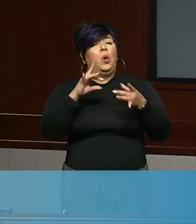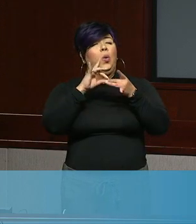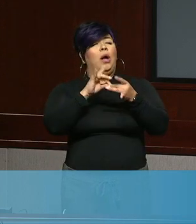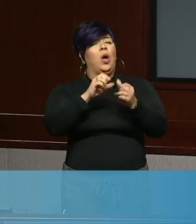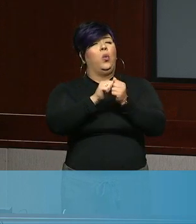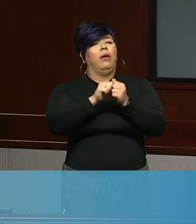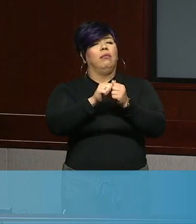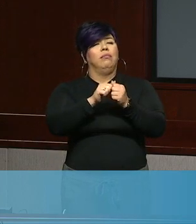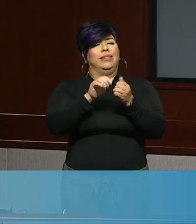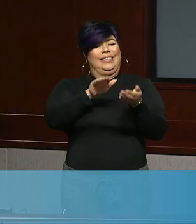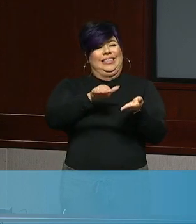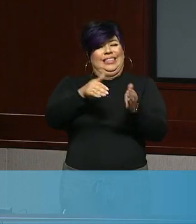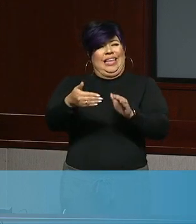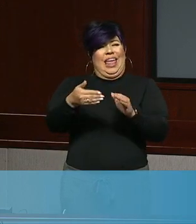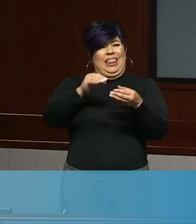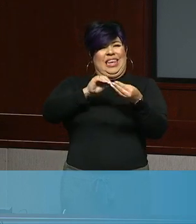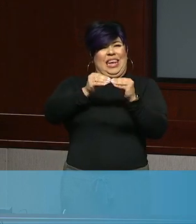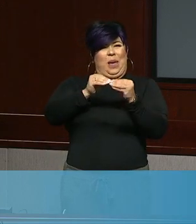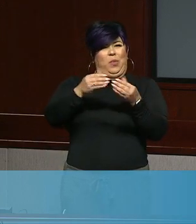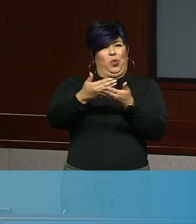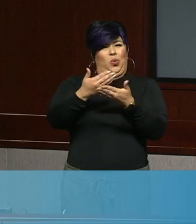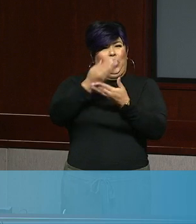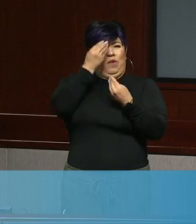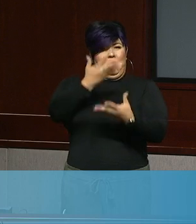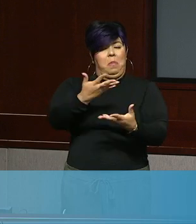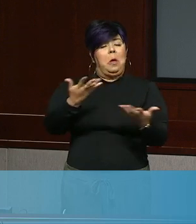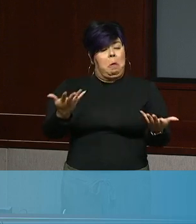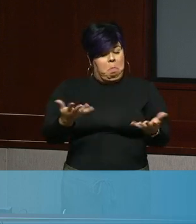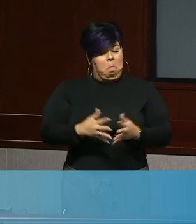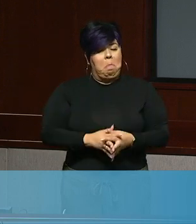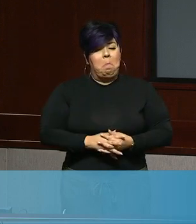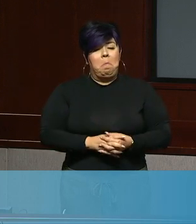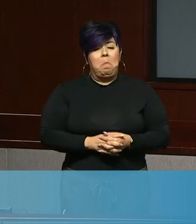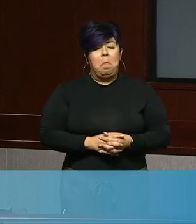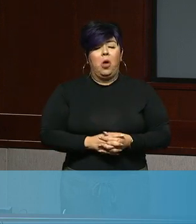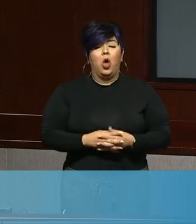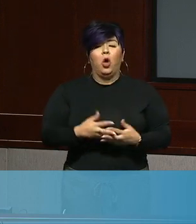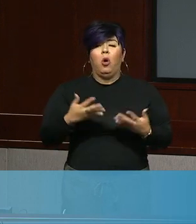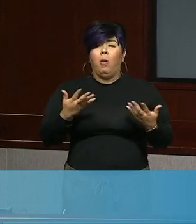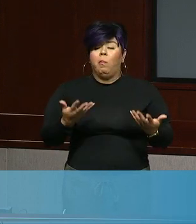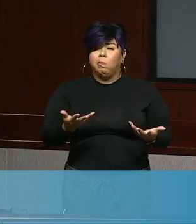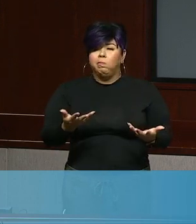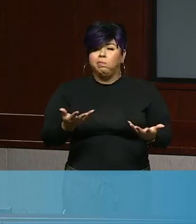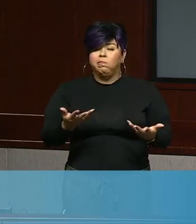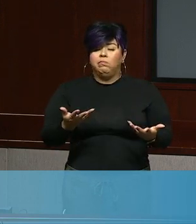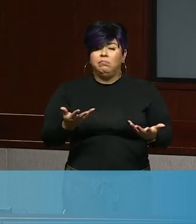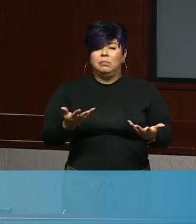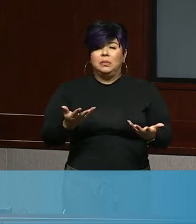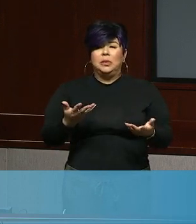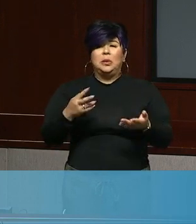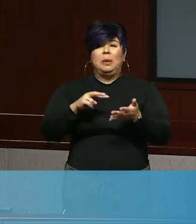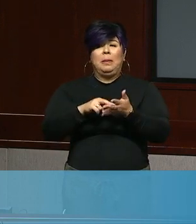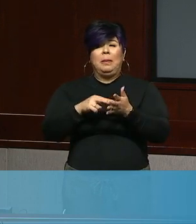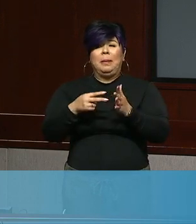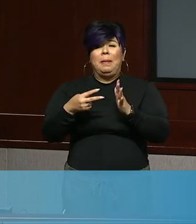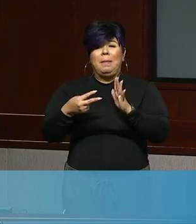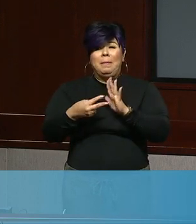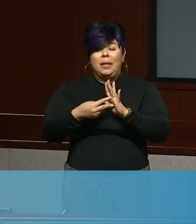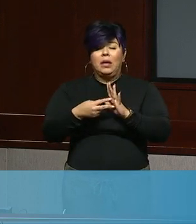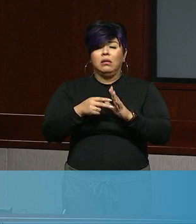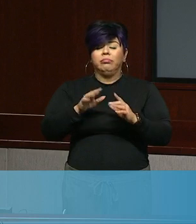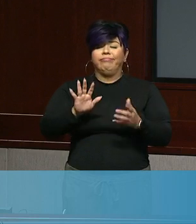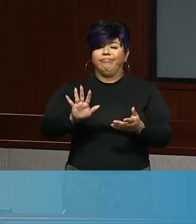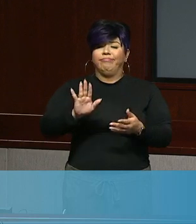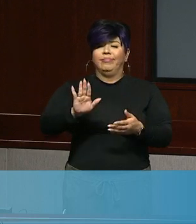demographics that were released this morning. I was wondering, are these these fall in line with what the health department was expected, or was